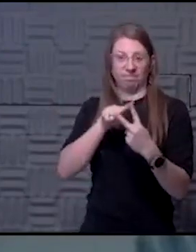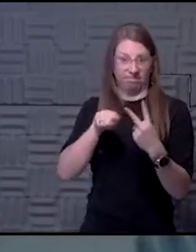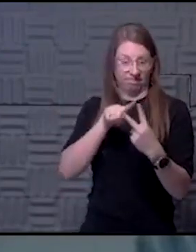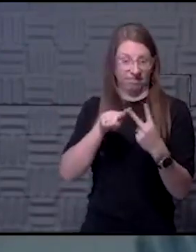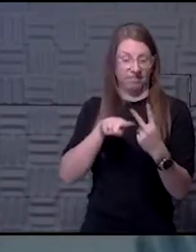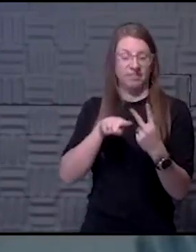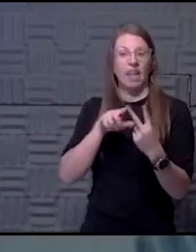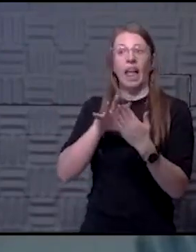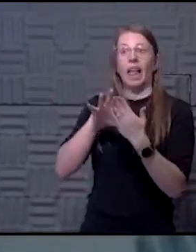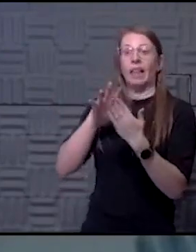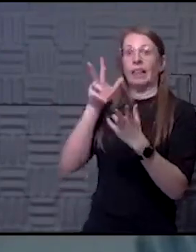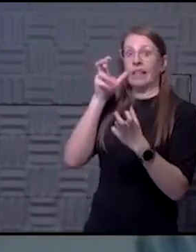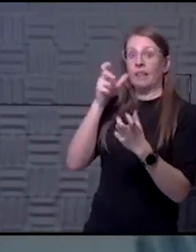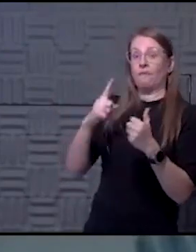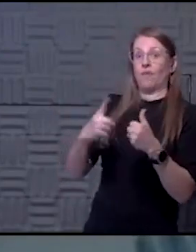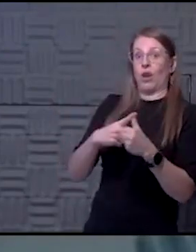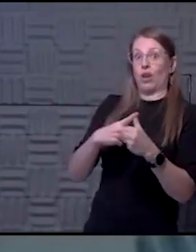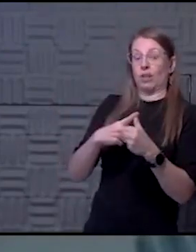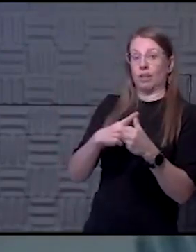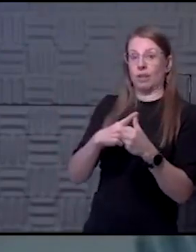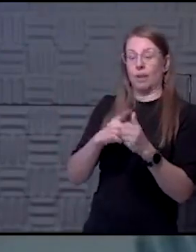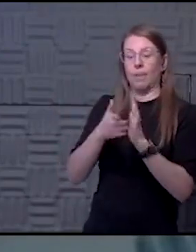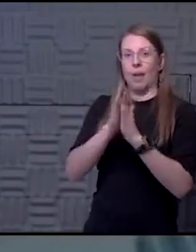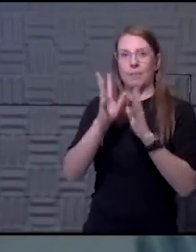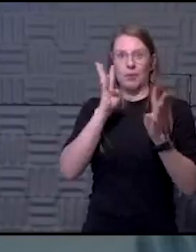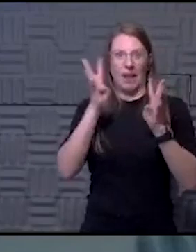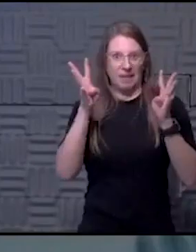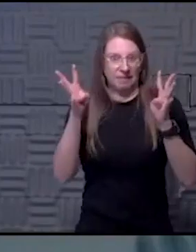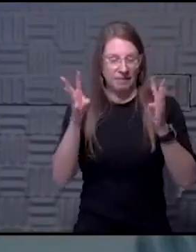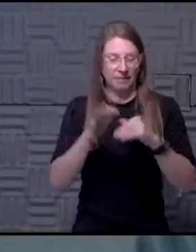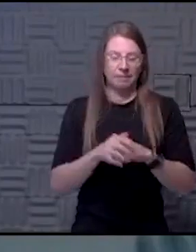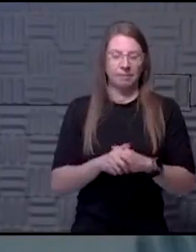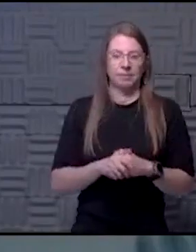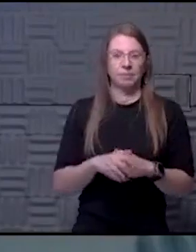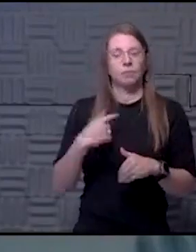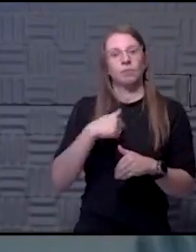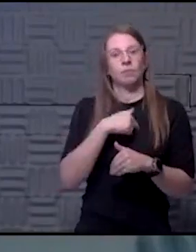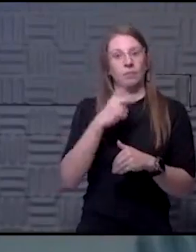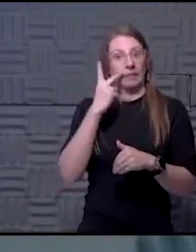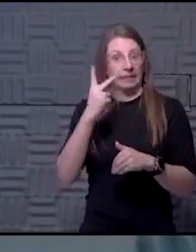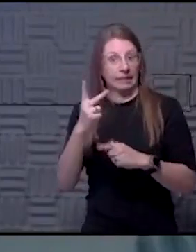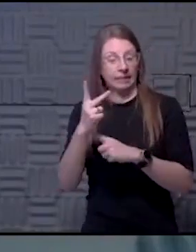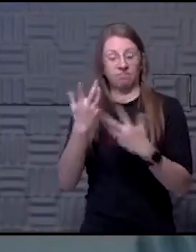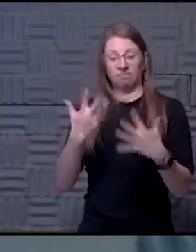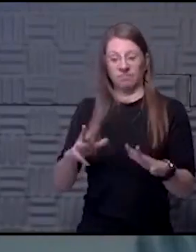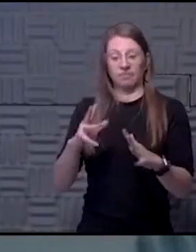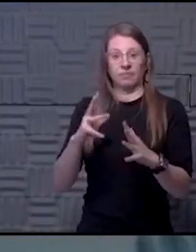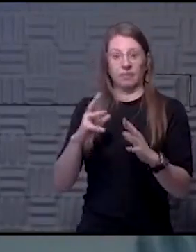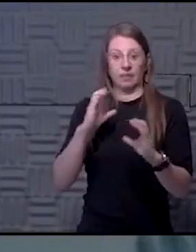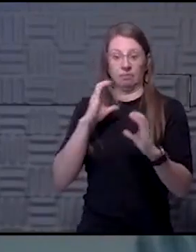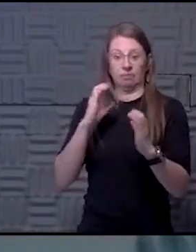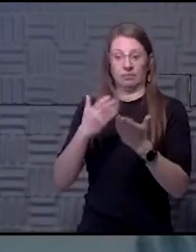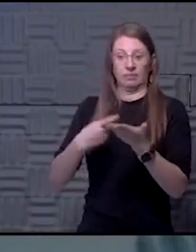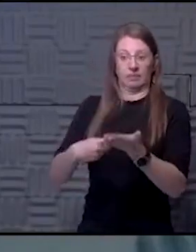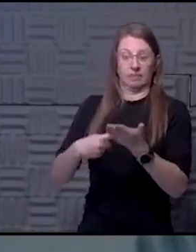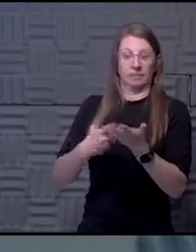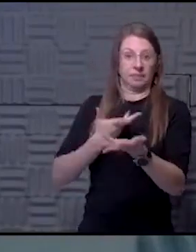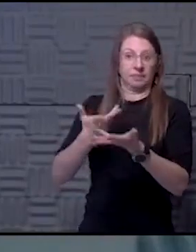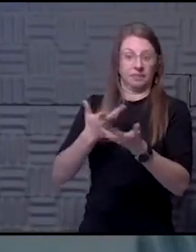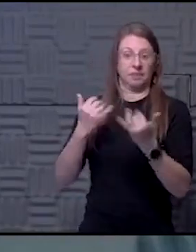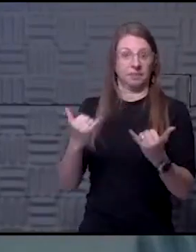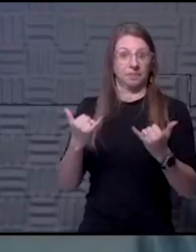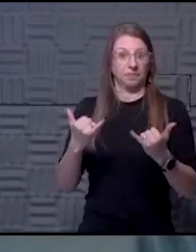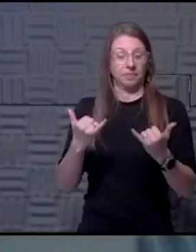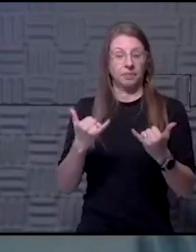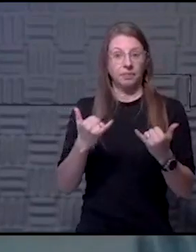you listen first, that we become incredibly creative. And I think as we've seen from our ability to have conversations now, from our ability